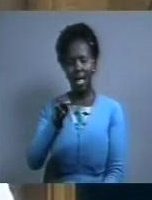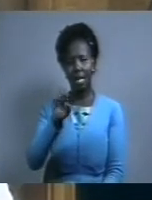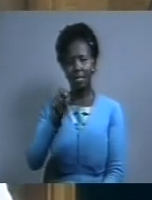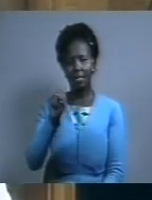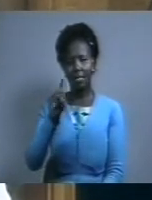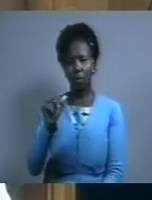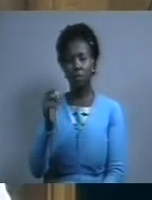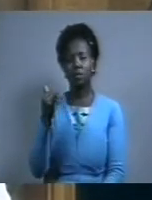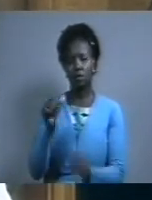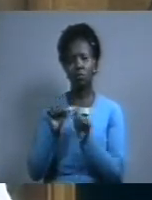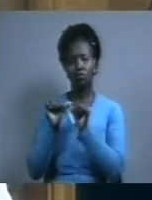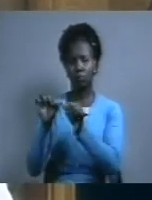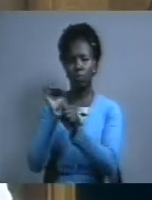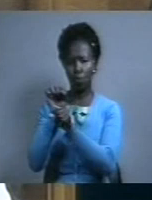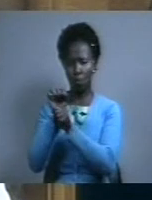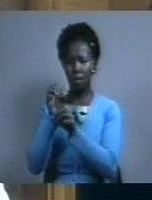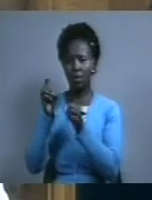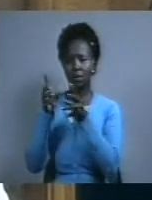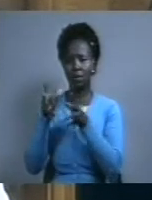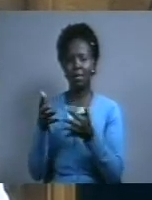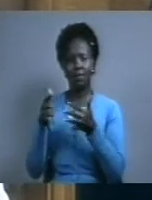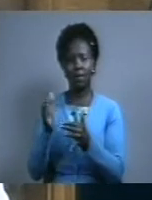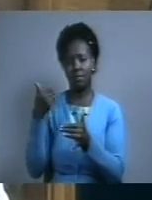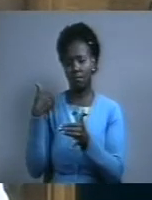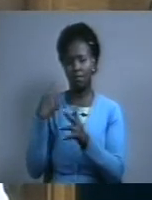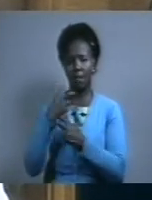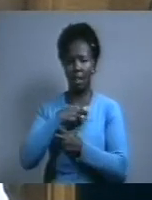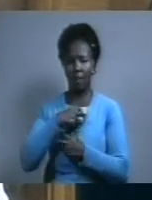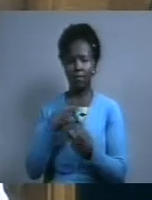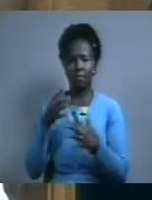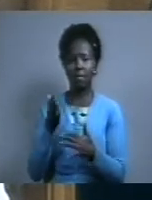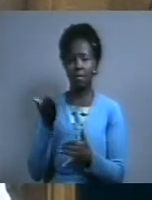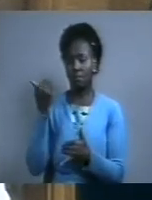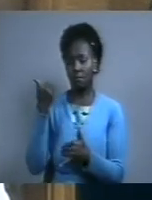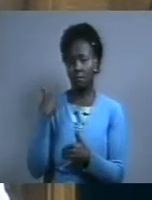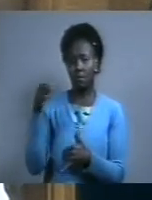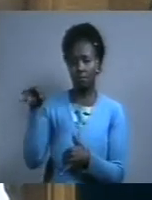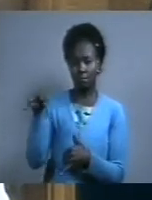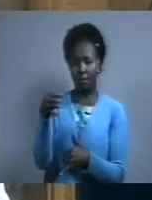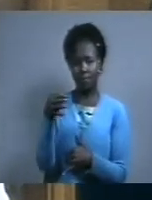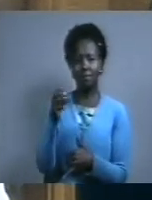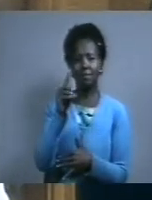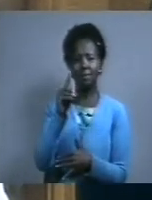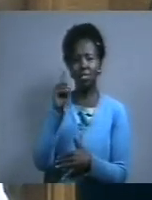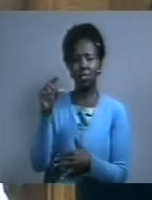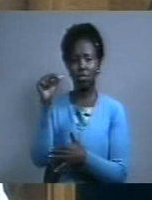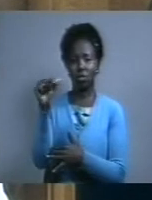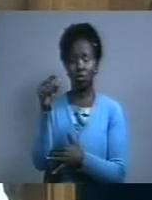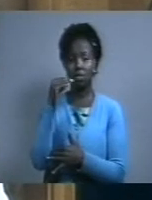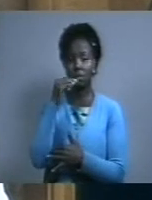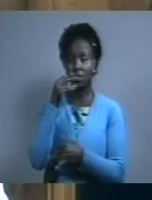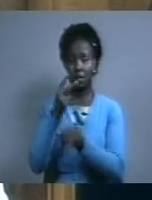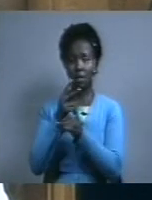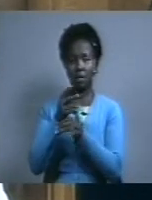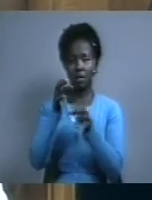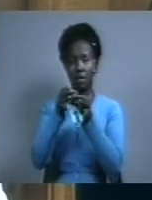director in the past. He is only an acting DDG. if he goes back to his position as director,